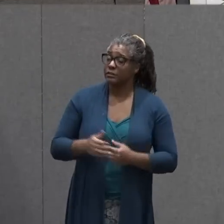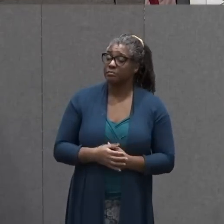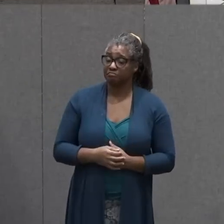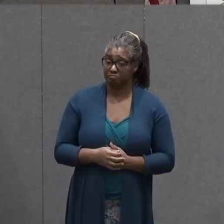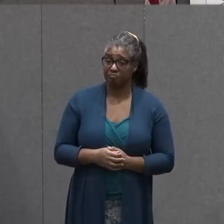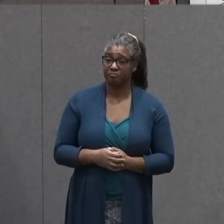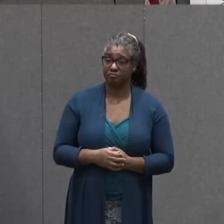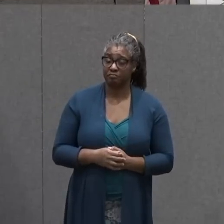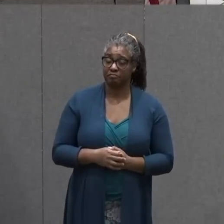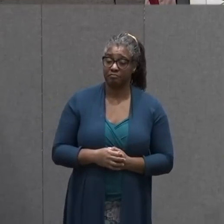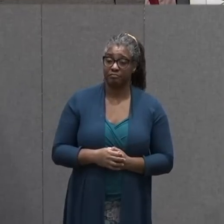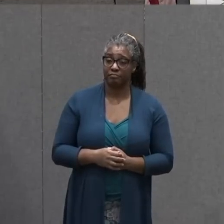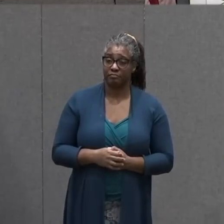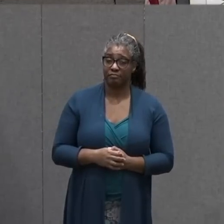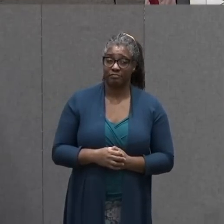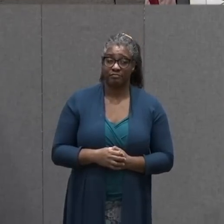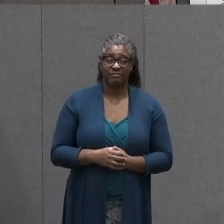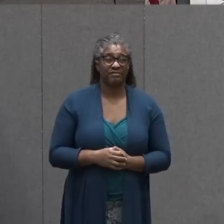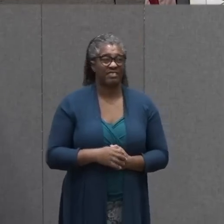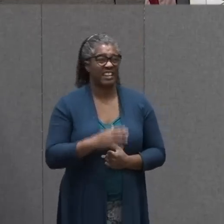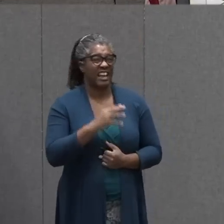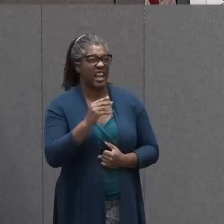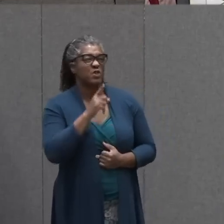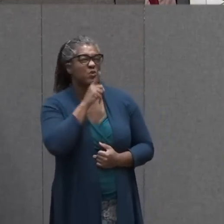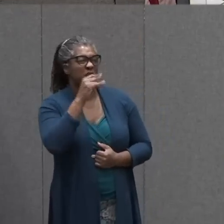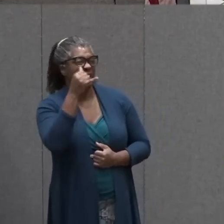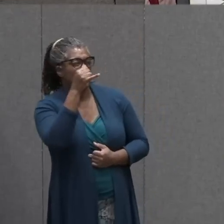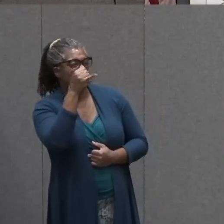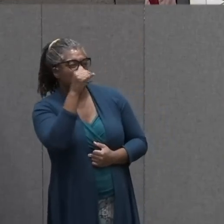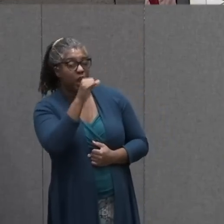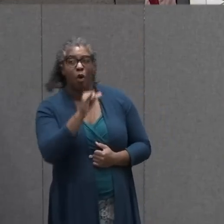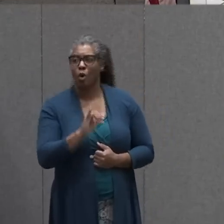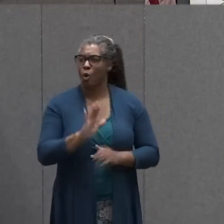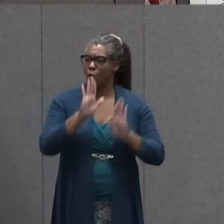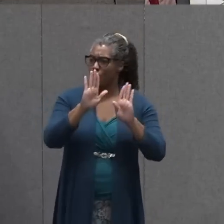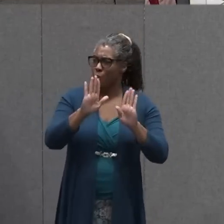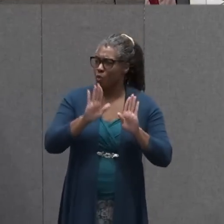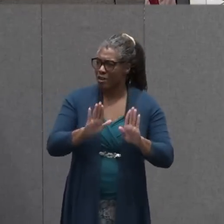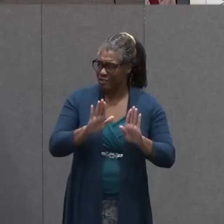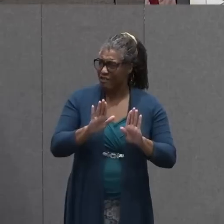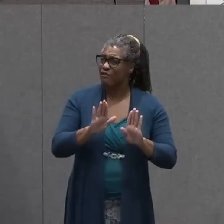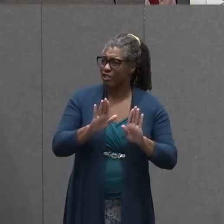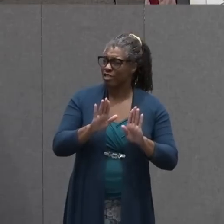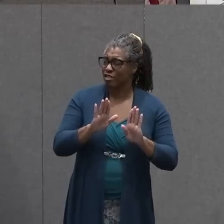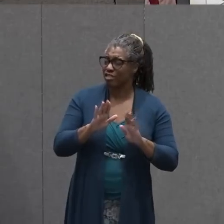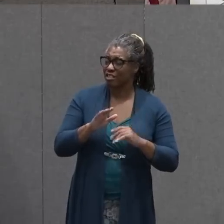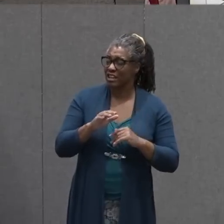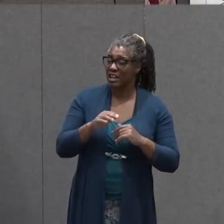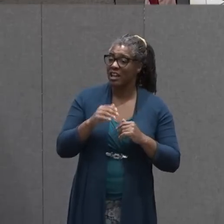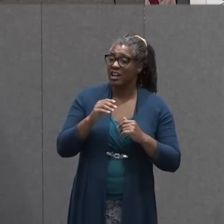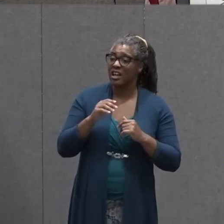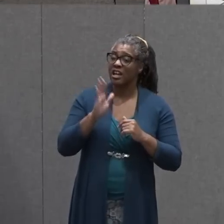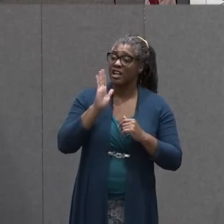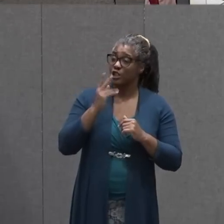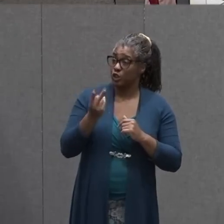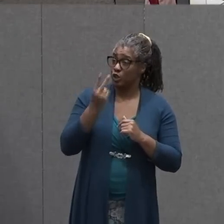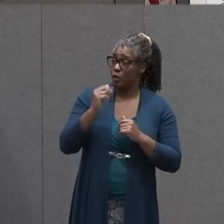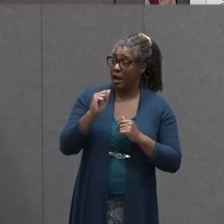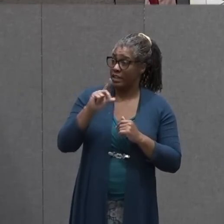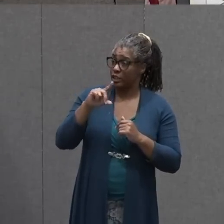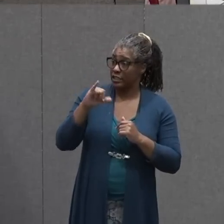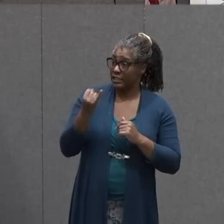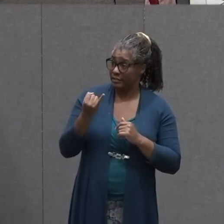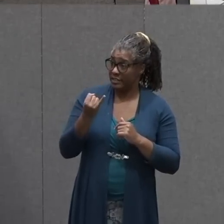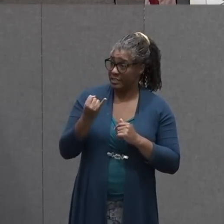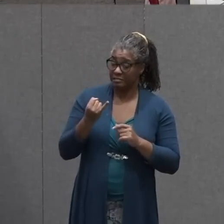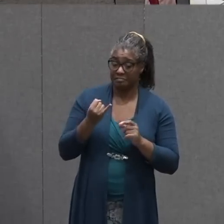And he's really, really goofy. Ooh. Let's do that goofy. is a great one. So I'm going to separate those 2 adjectives with a comma just